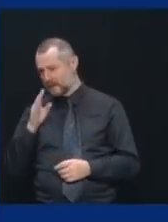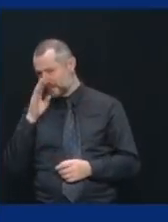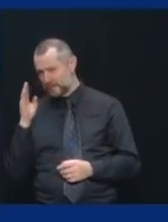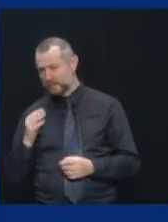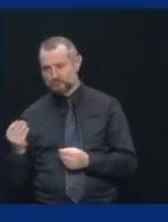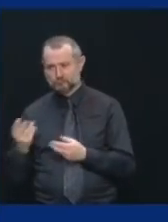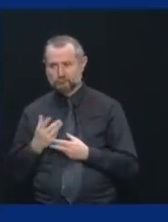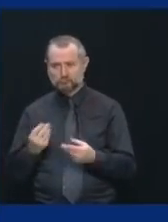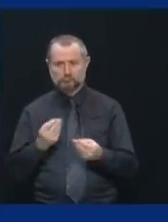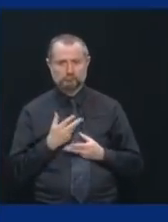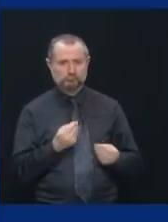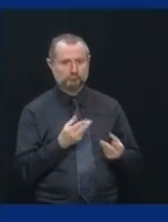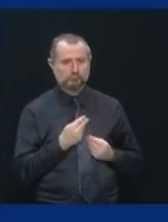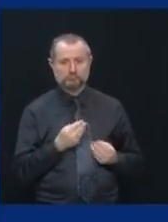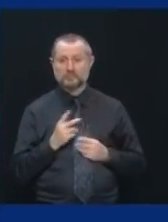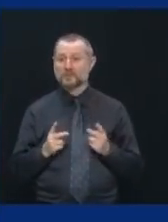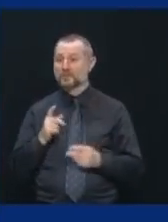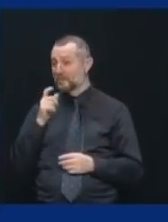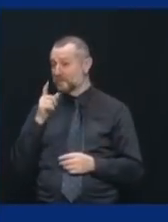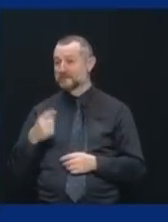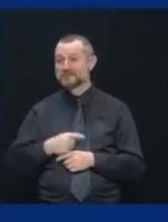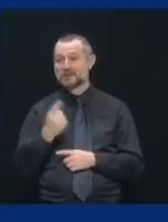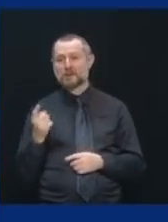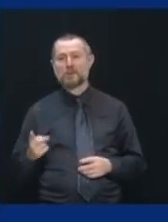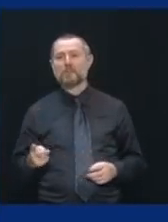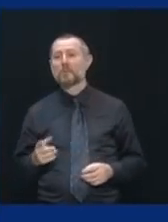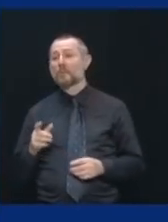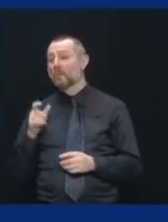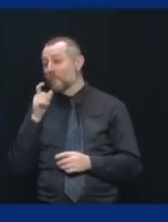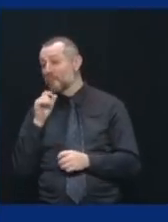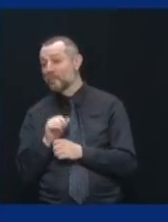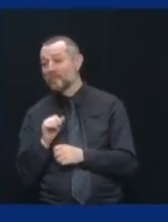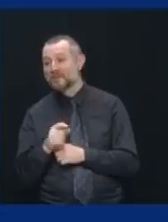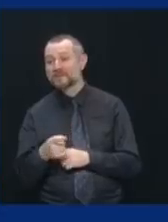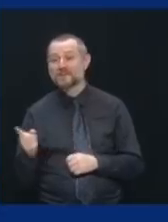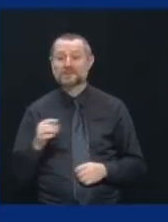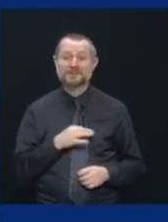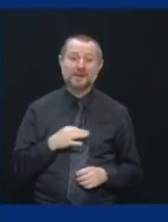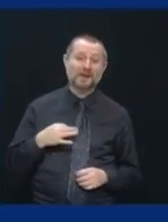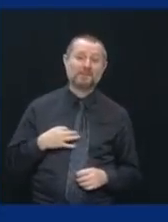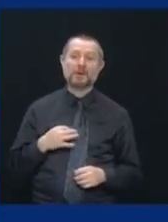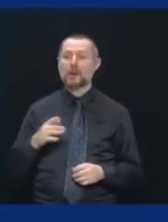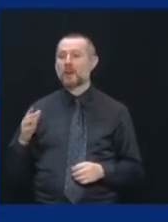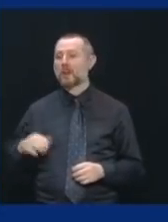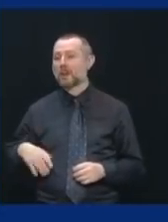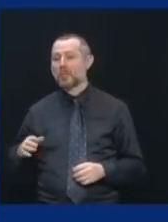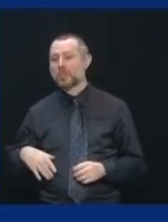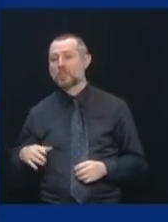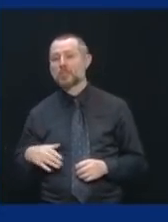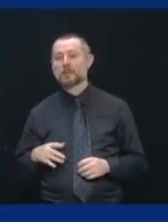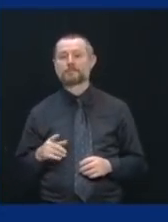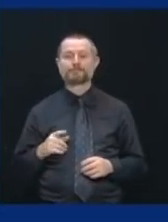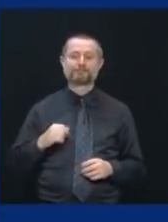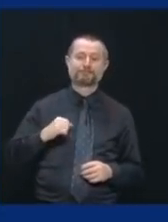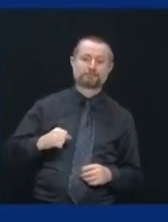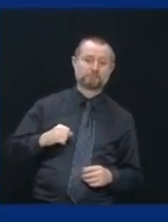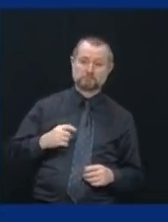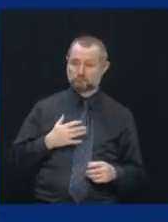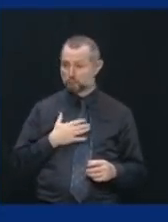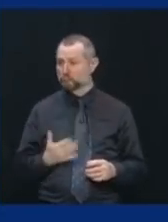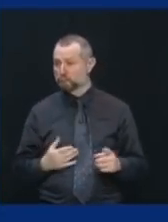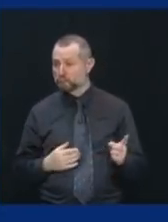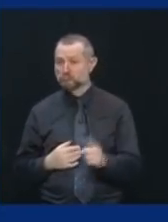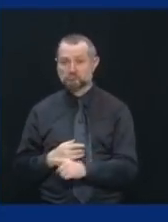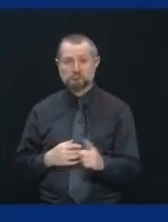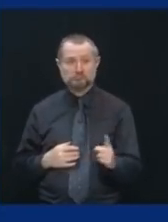how many people are on their staff who have not declined and would take it. And